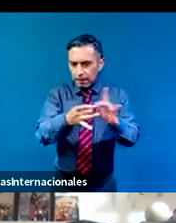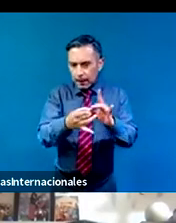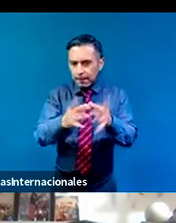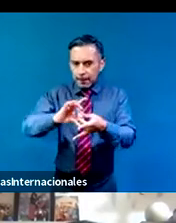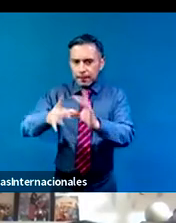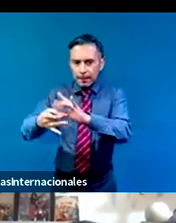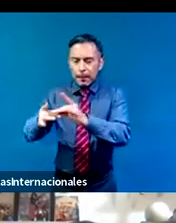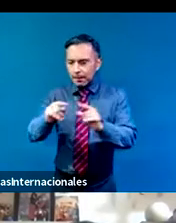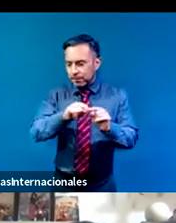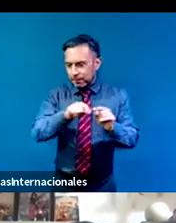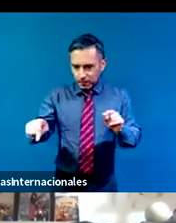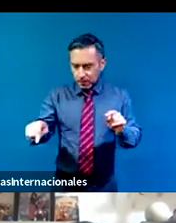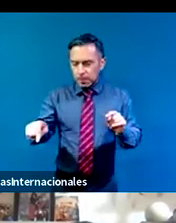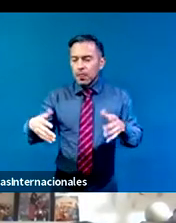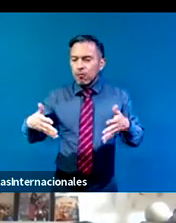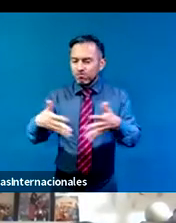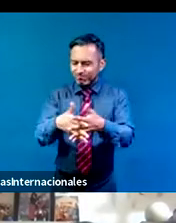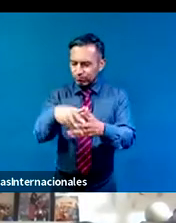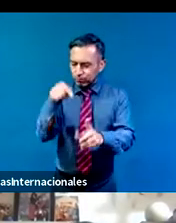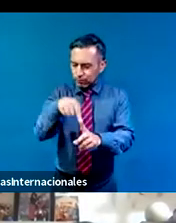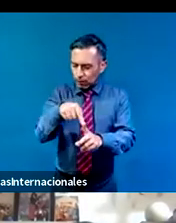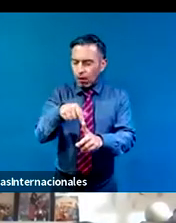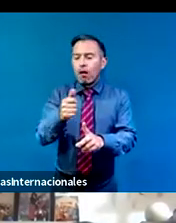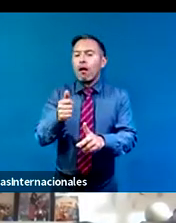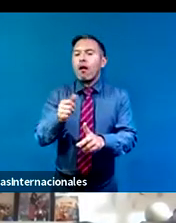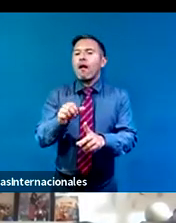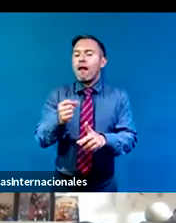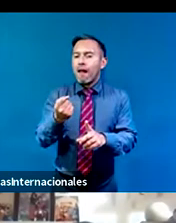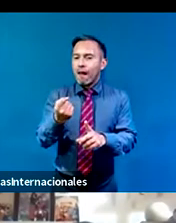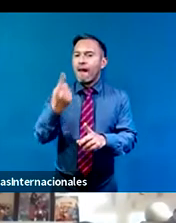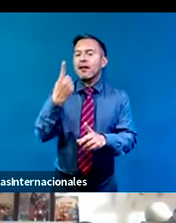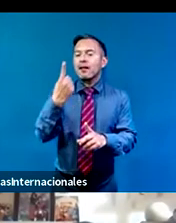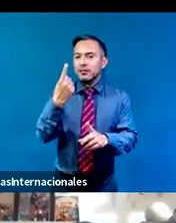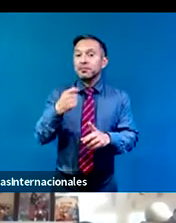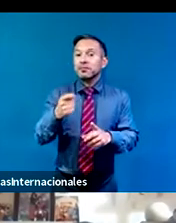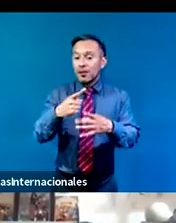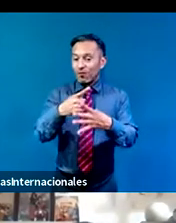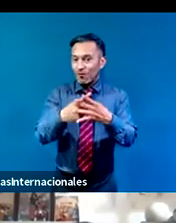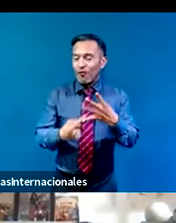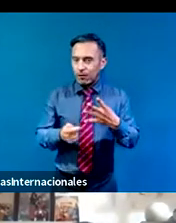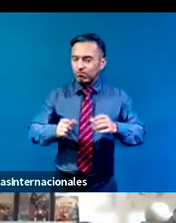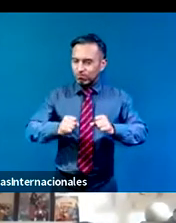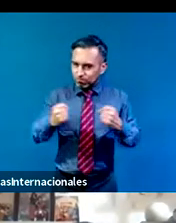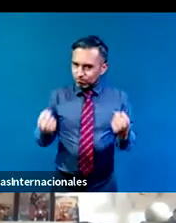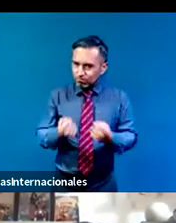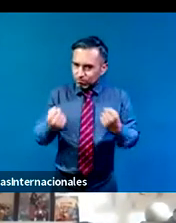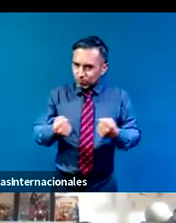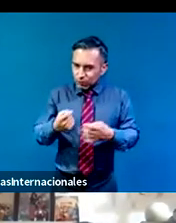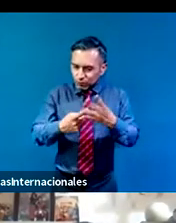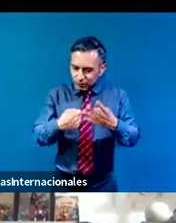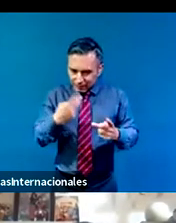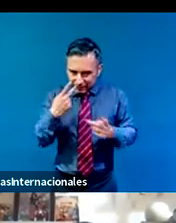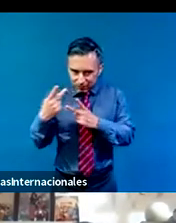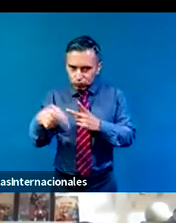at the realities of the four actions, how does this affect the young girls? How does this affect issues of women